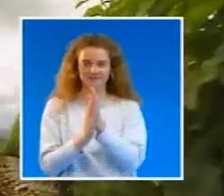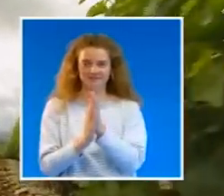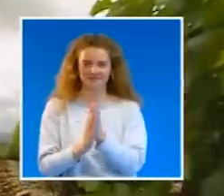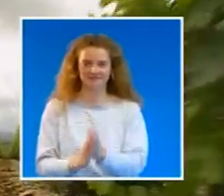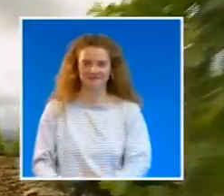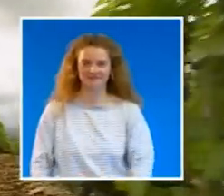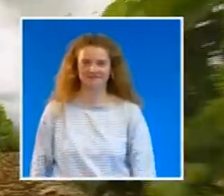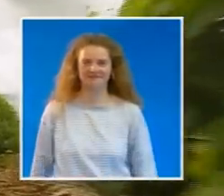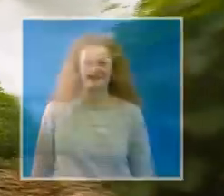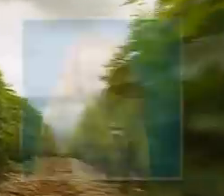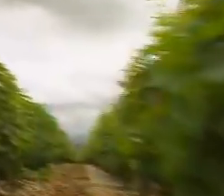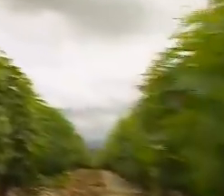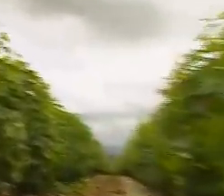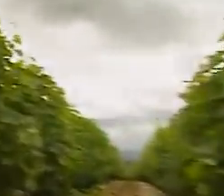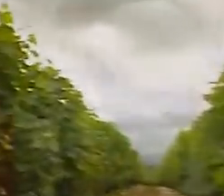pop.